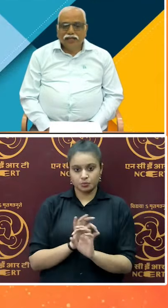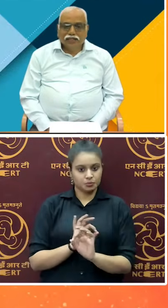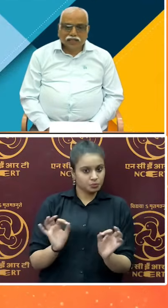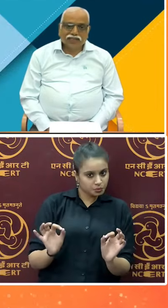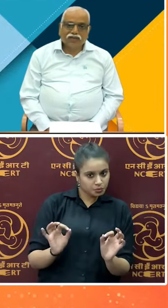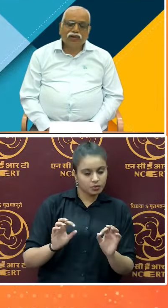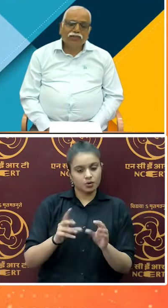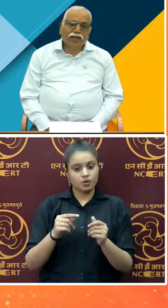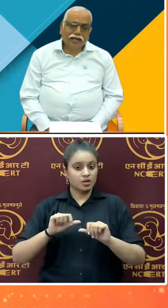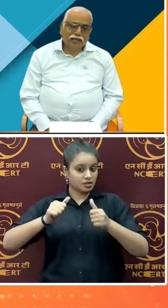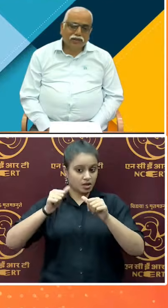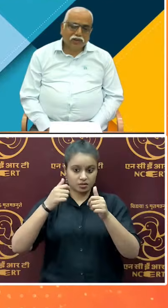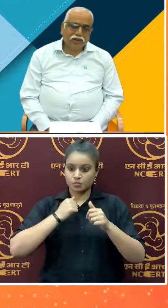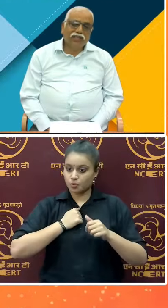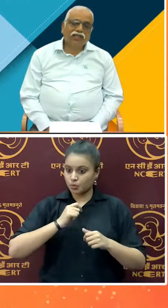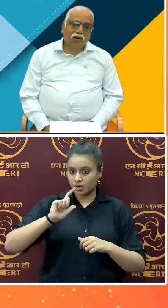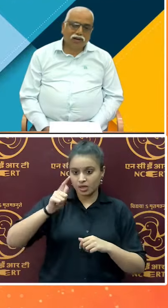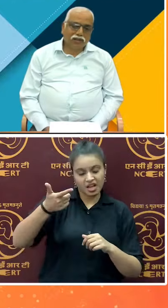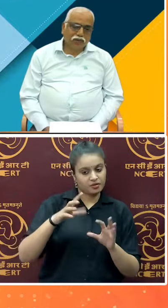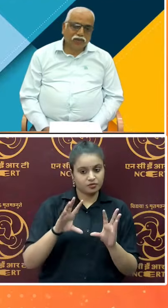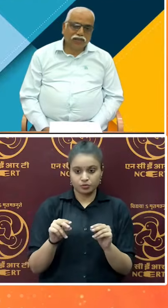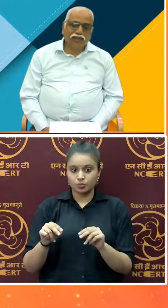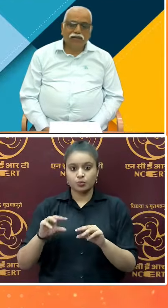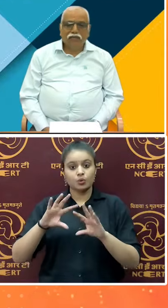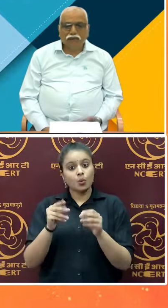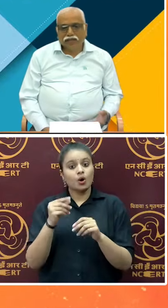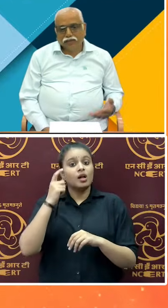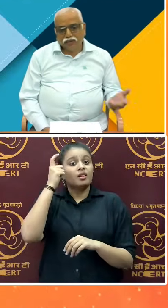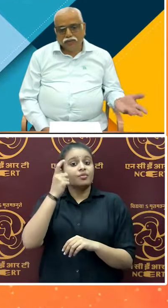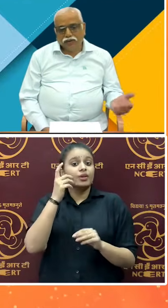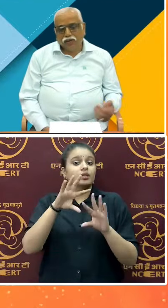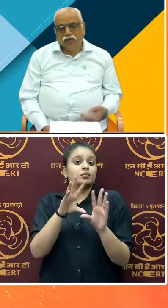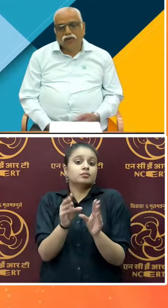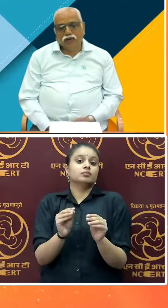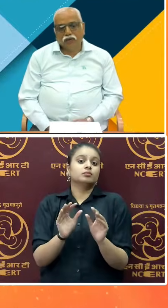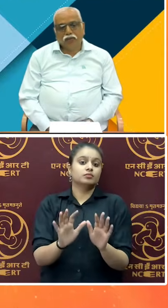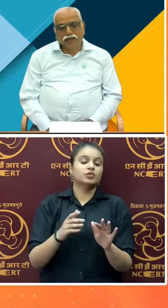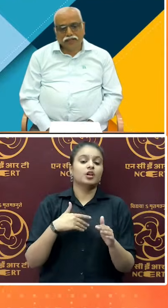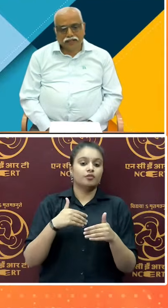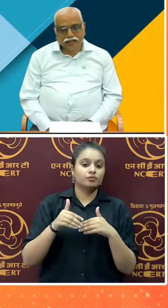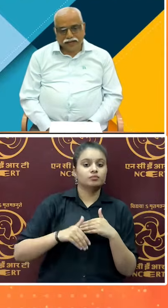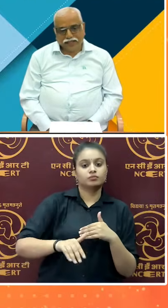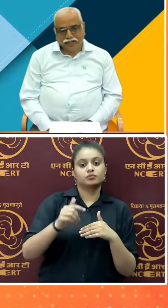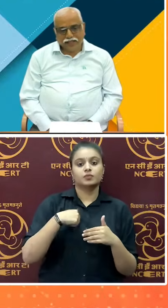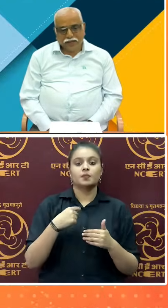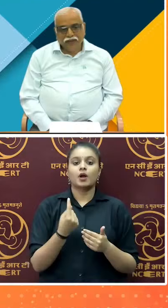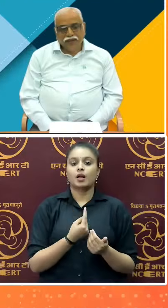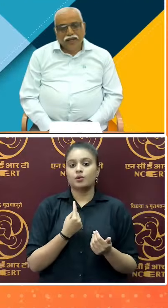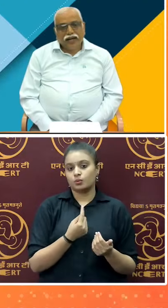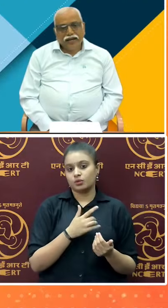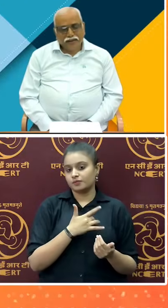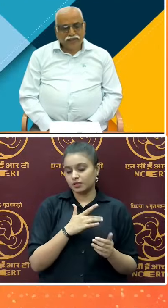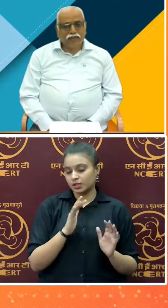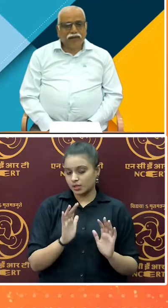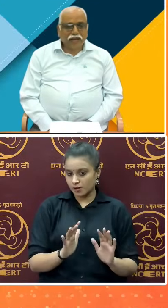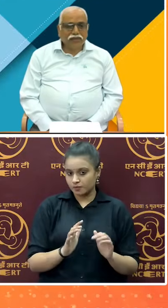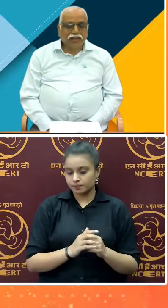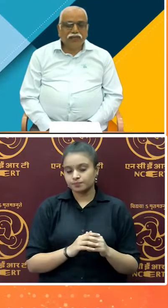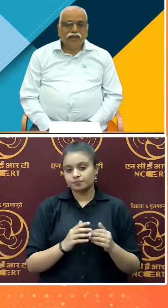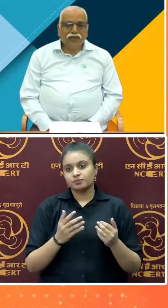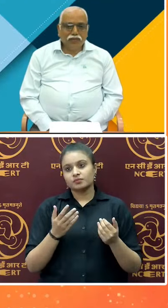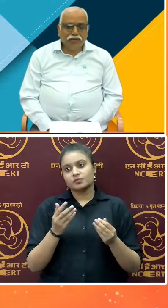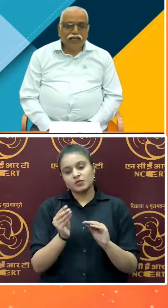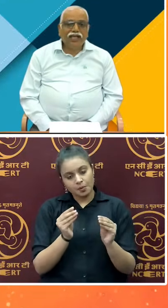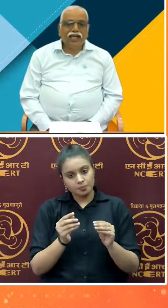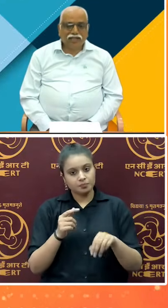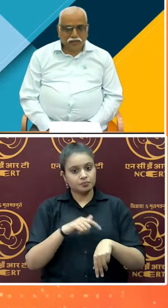not be successful in my attempts. So these thoughts process make them to go for hopelessness conditions. And even sometimes,